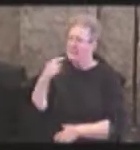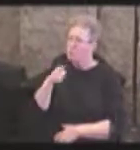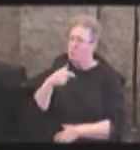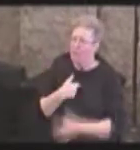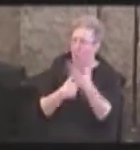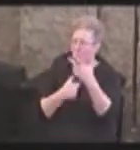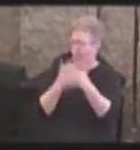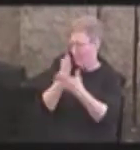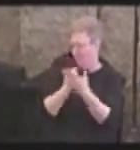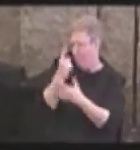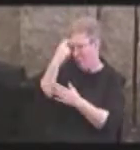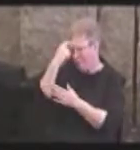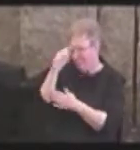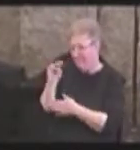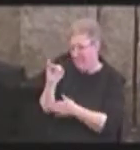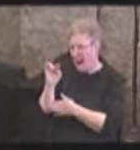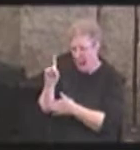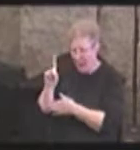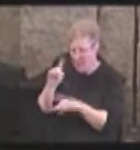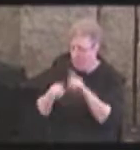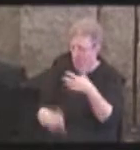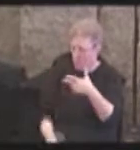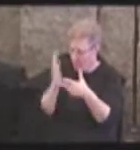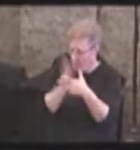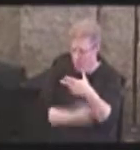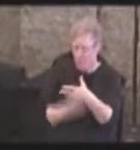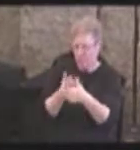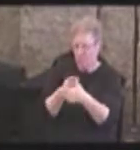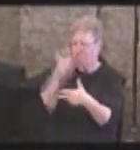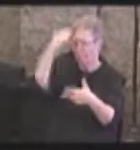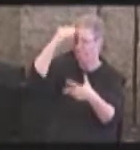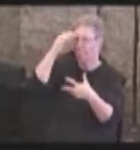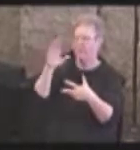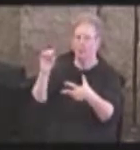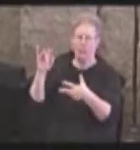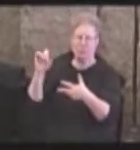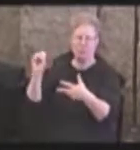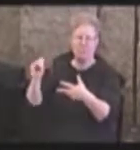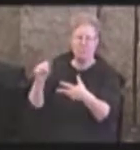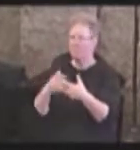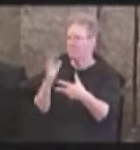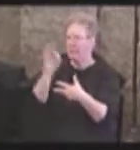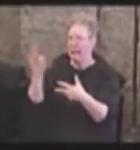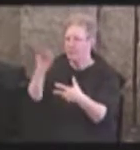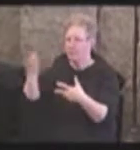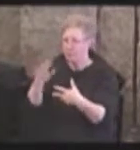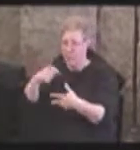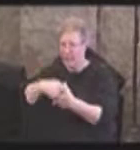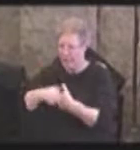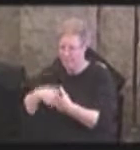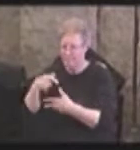three pieces, if you will. The first is the conscious mind, and that's the one that most of us spend 99% of our time in. It's the one that we use